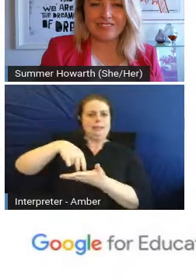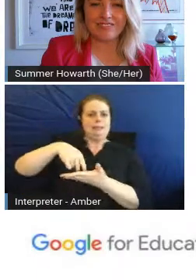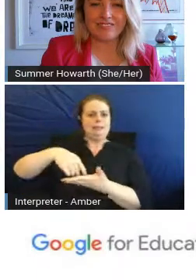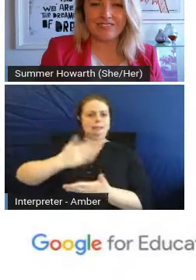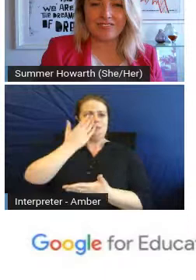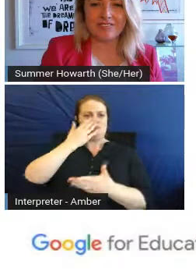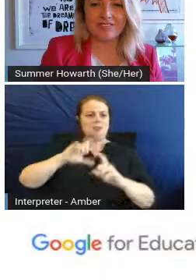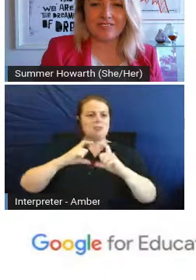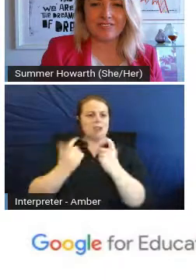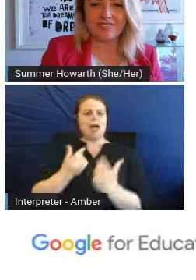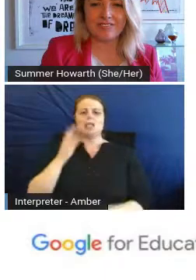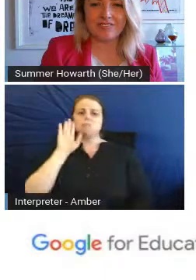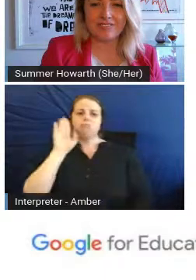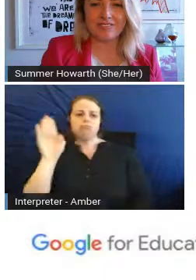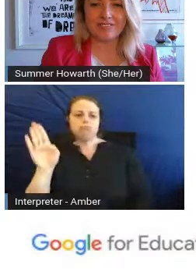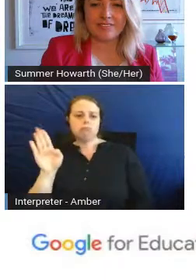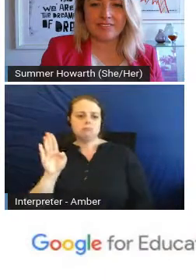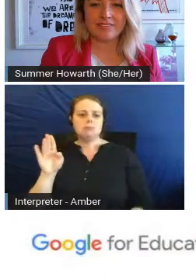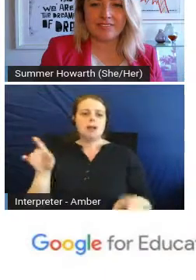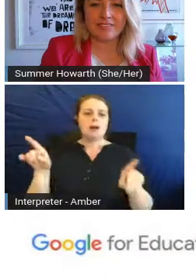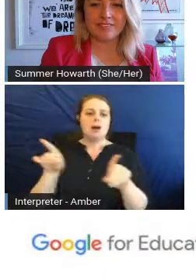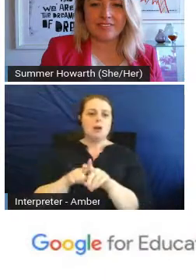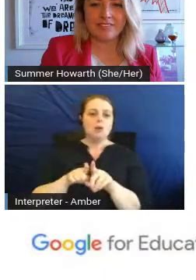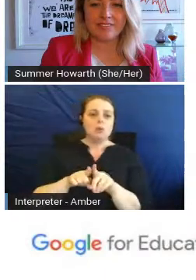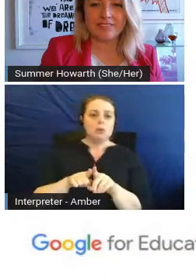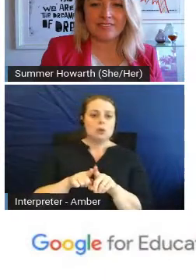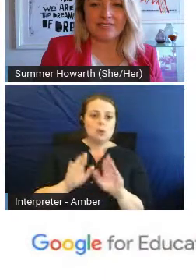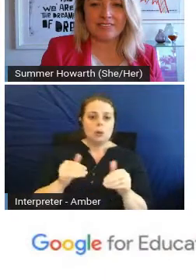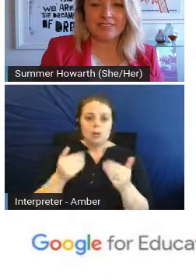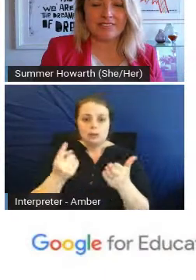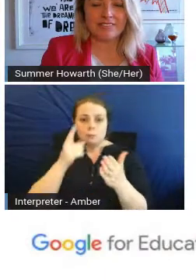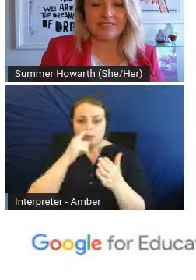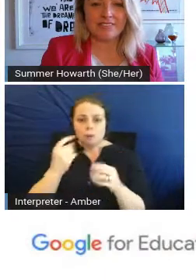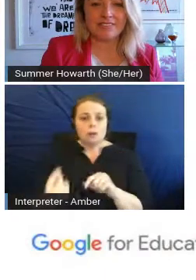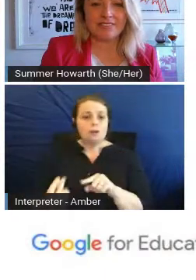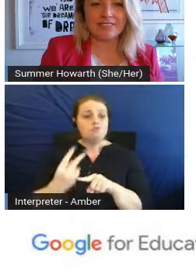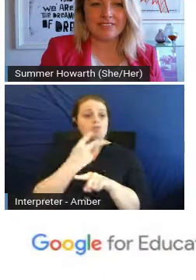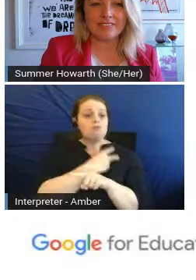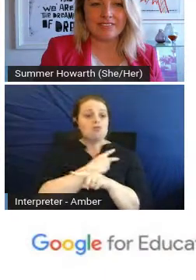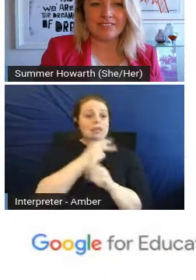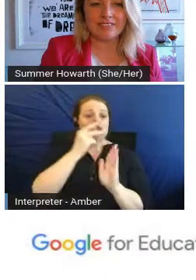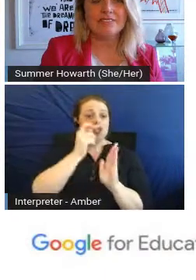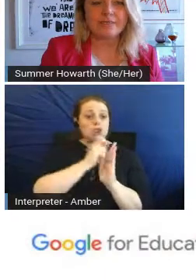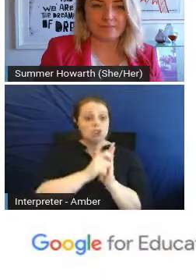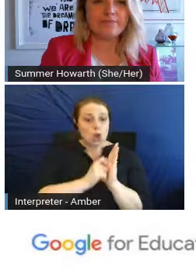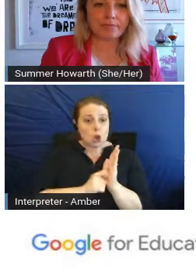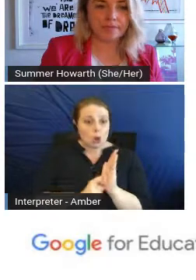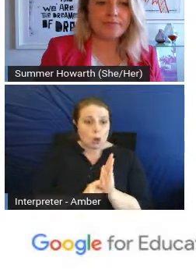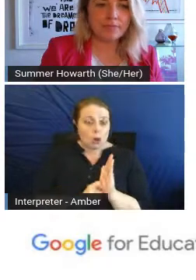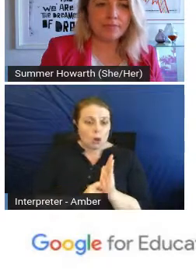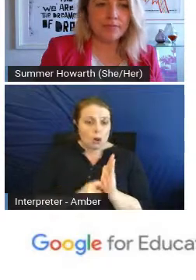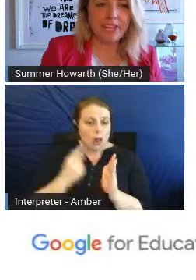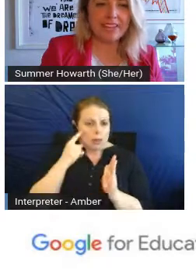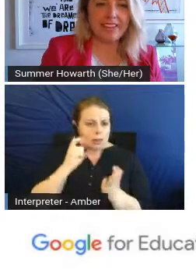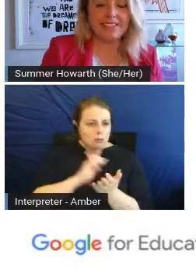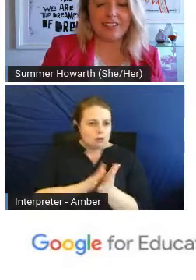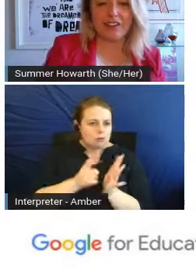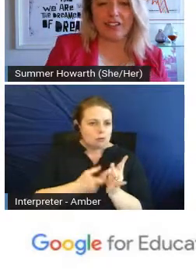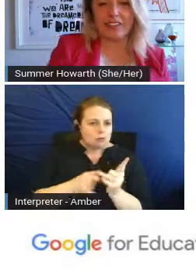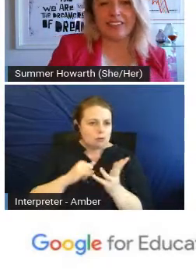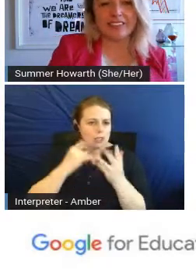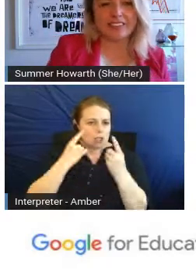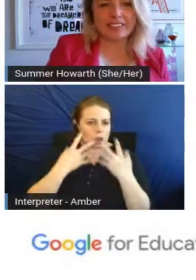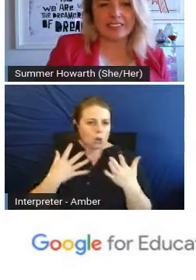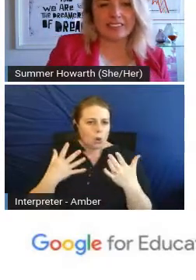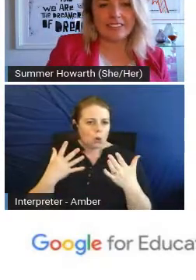giving everyone here a journal, just a reflection journal. I think Chris shared this maybe last week in a different